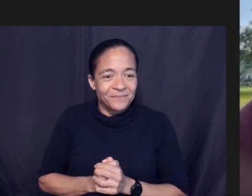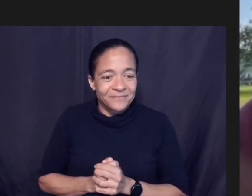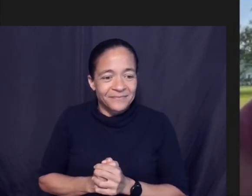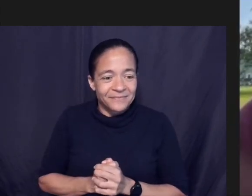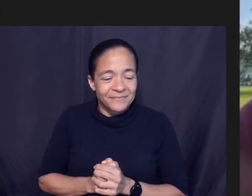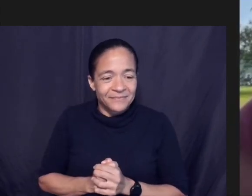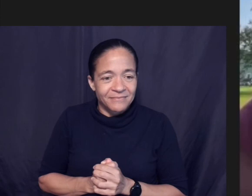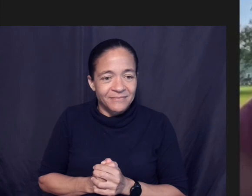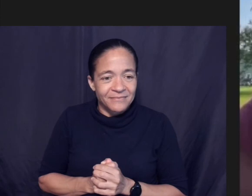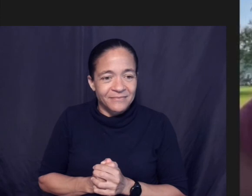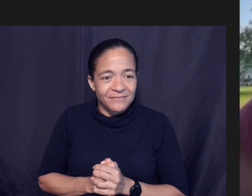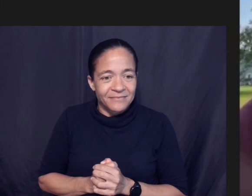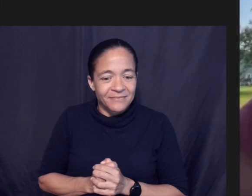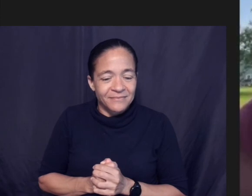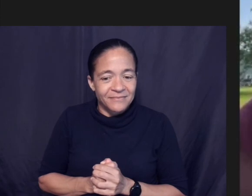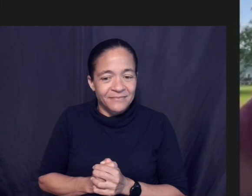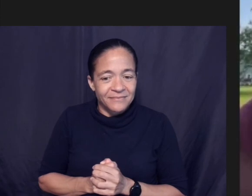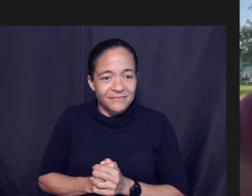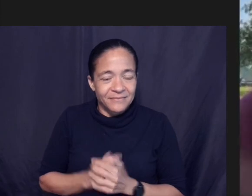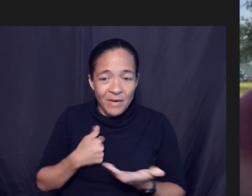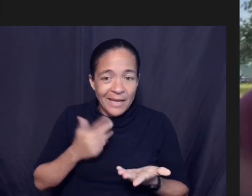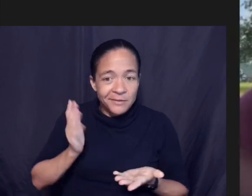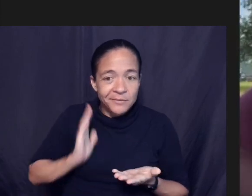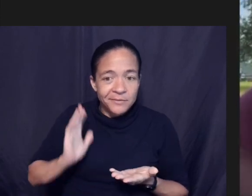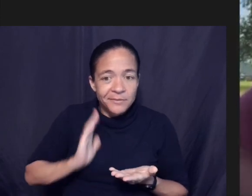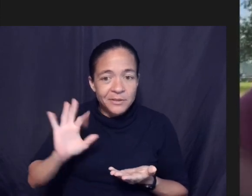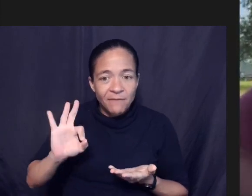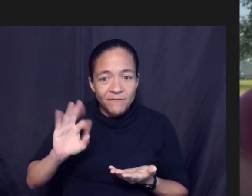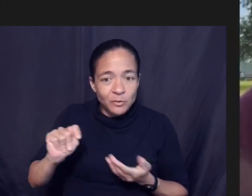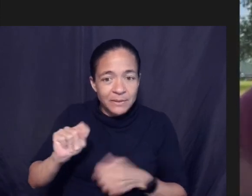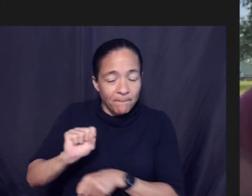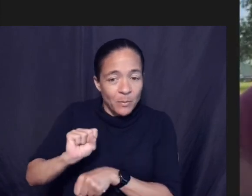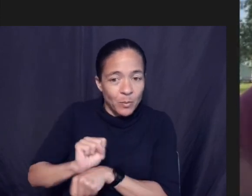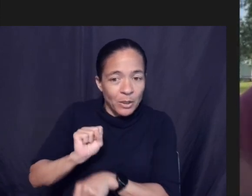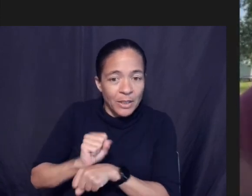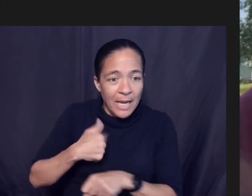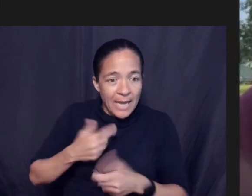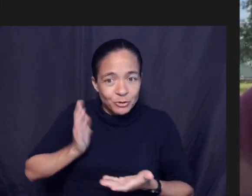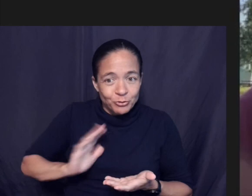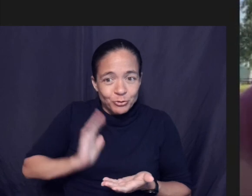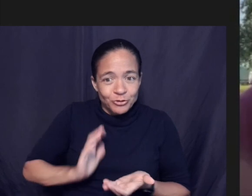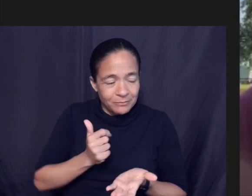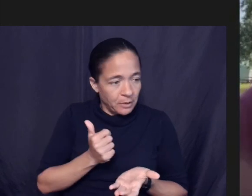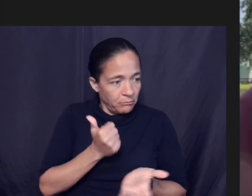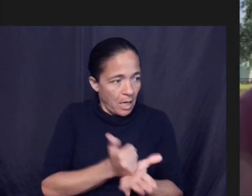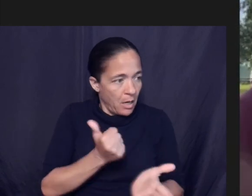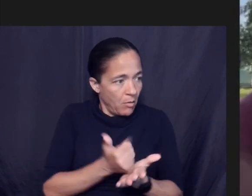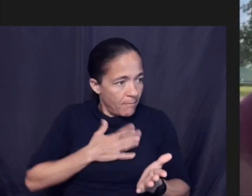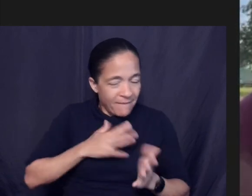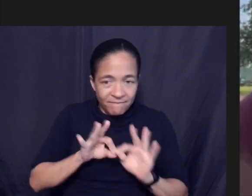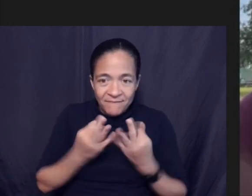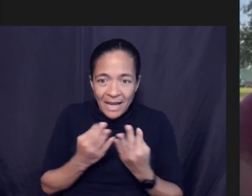getting this, but like, I used to be a full-time employee. I used to help my family out,